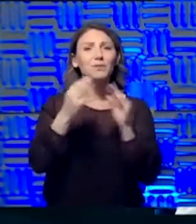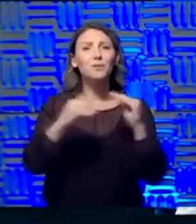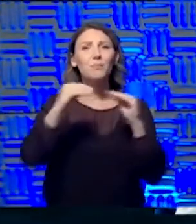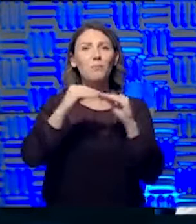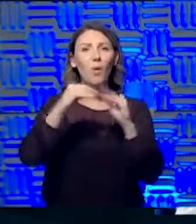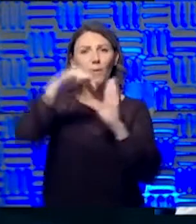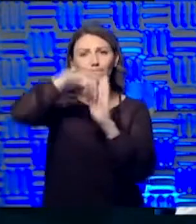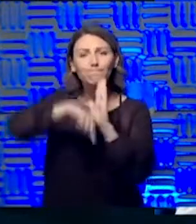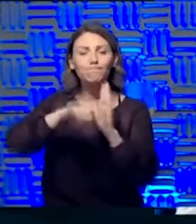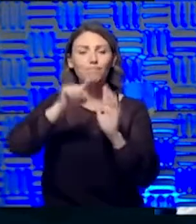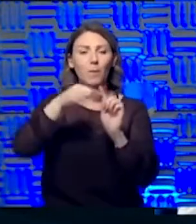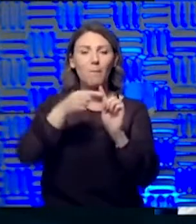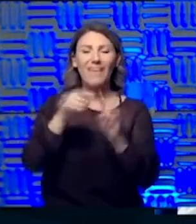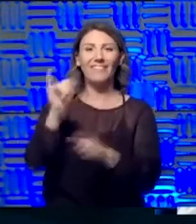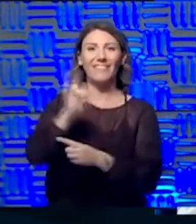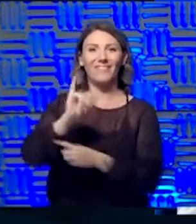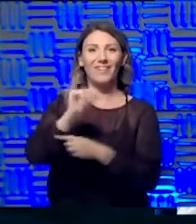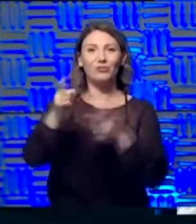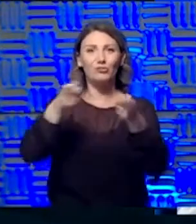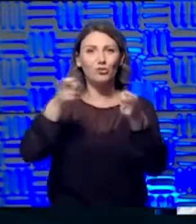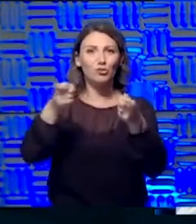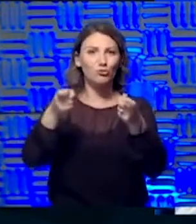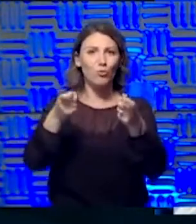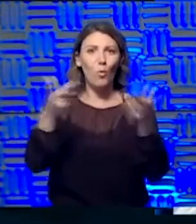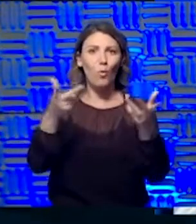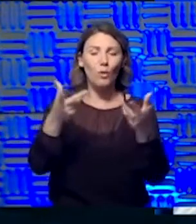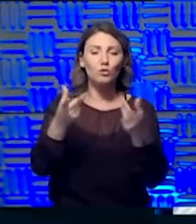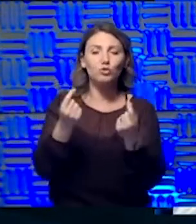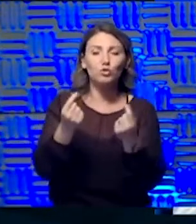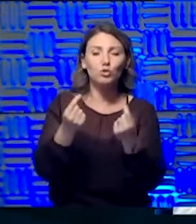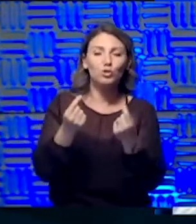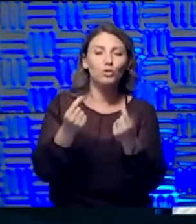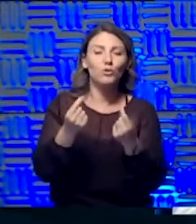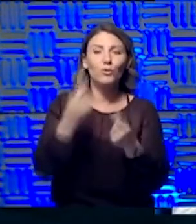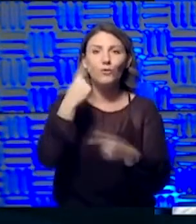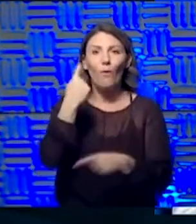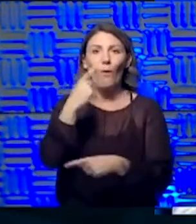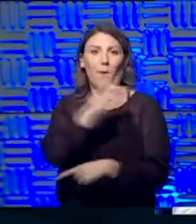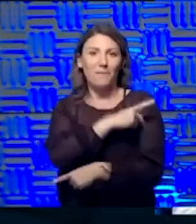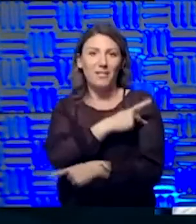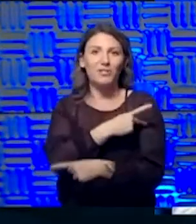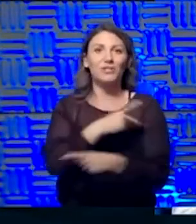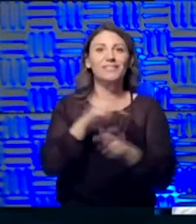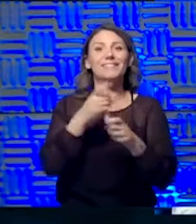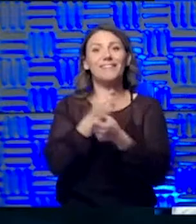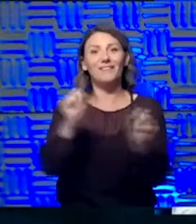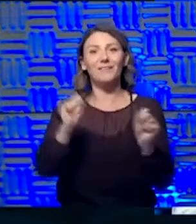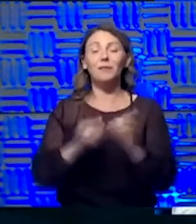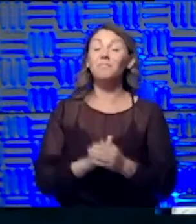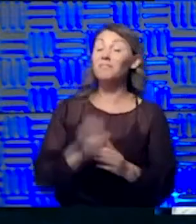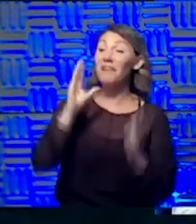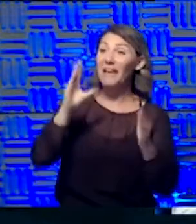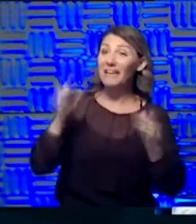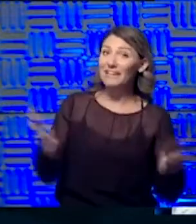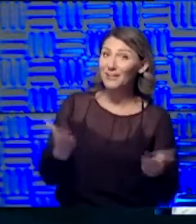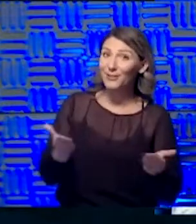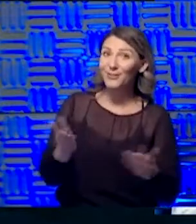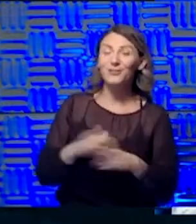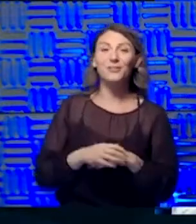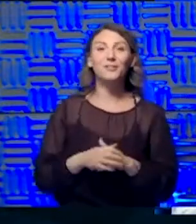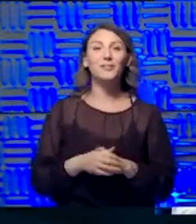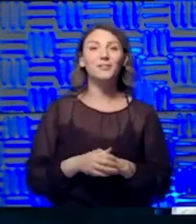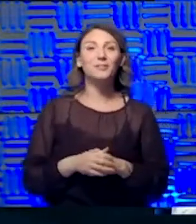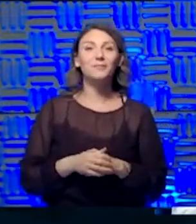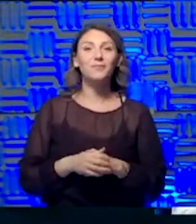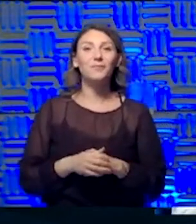doing in the infection control world to keep our folks safe. I'm here. Yeah, hi. We've been